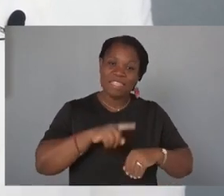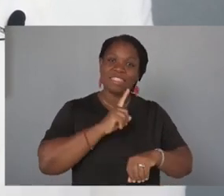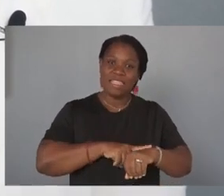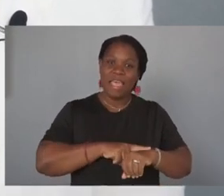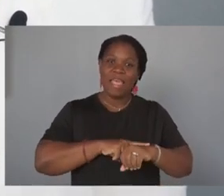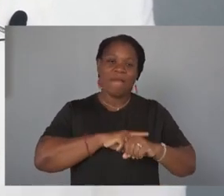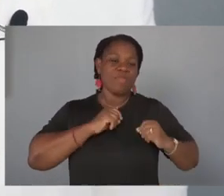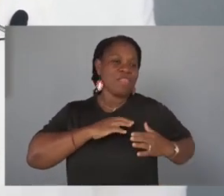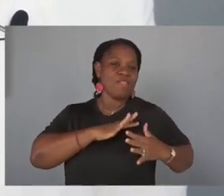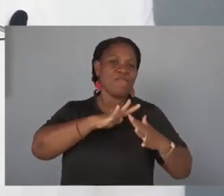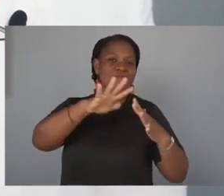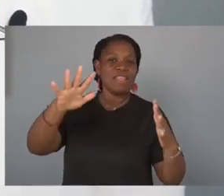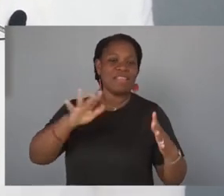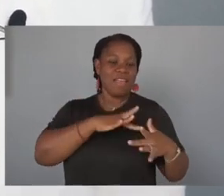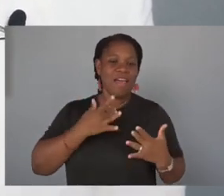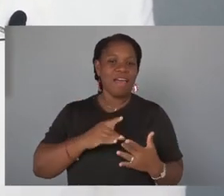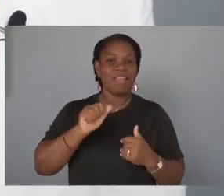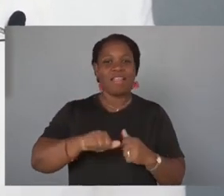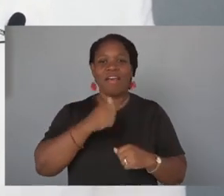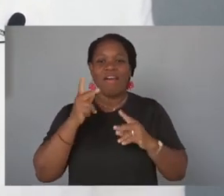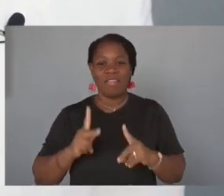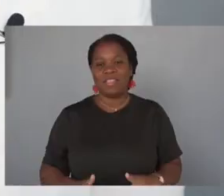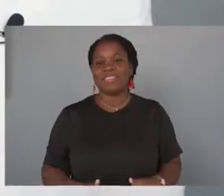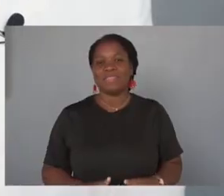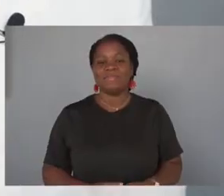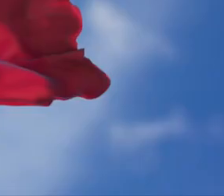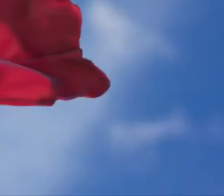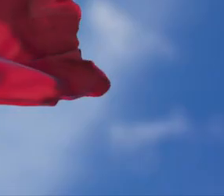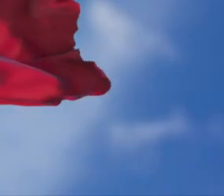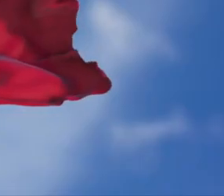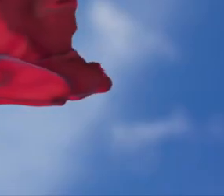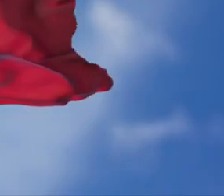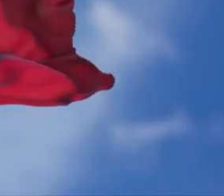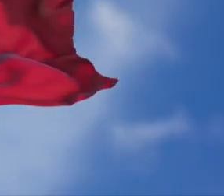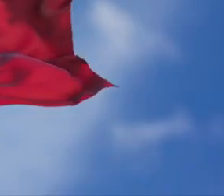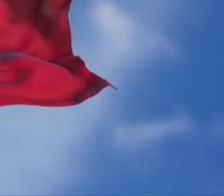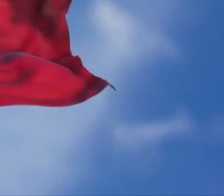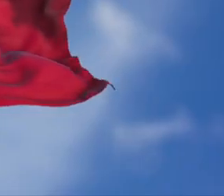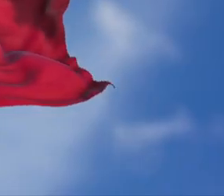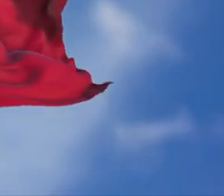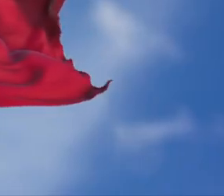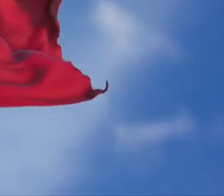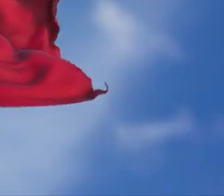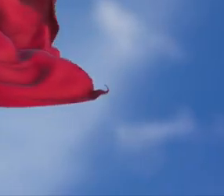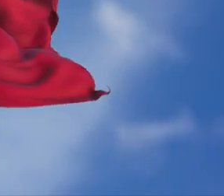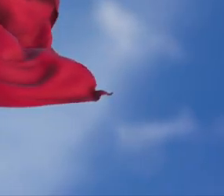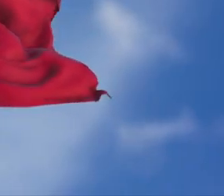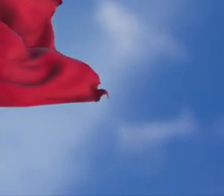season illuminate our hearts and our hopes. O land